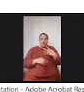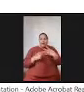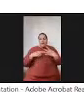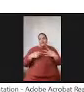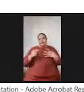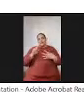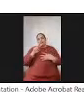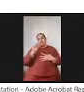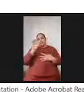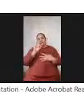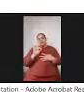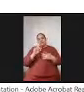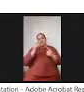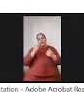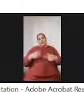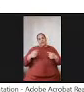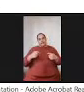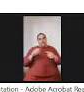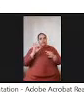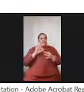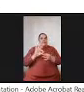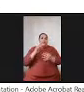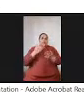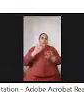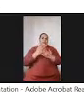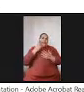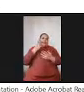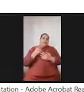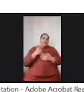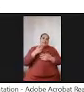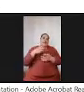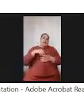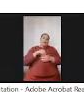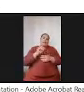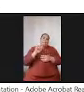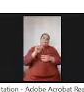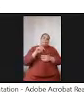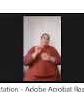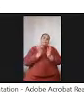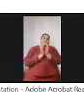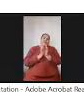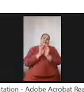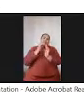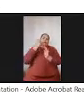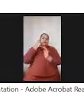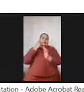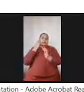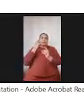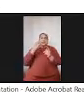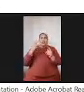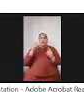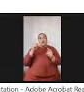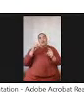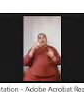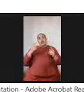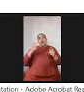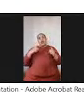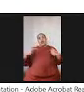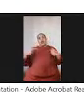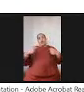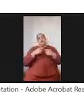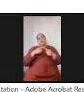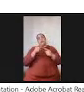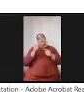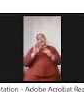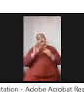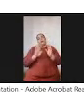20% of that budget. And specifically, we can see with regards to the constituency and secretarial allowance, that percentage will obviously increase